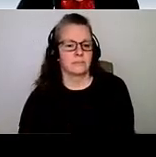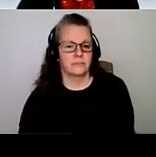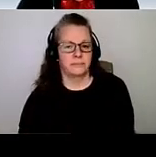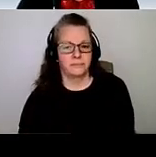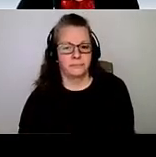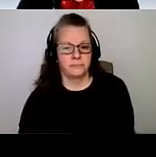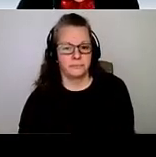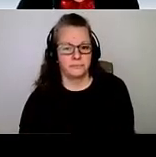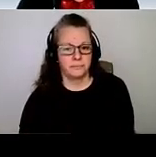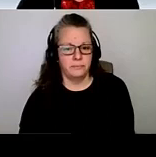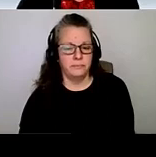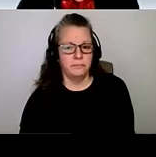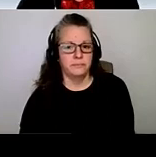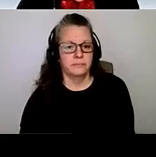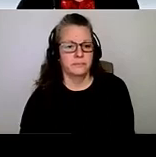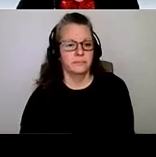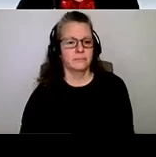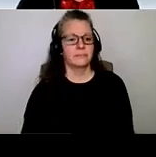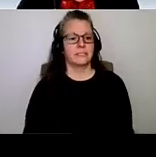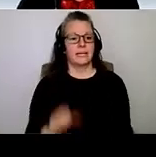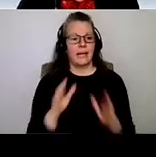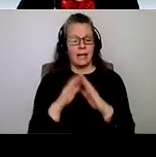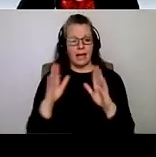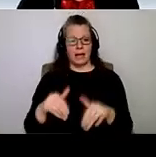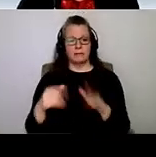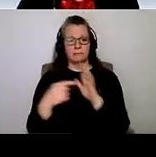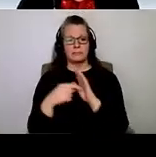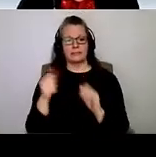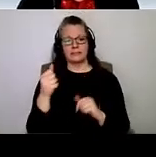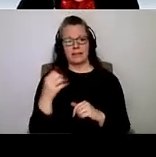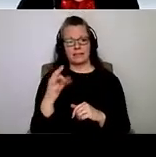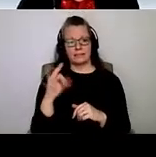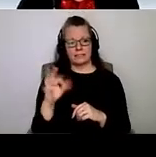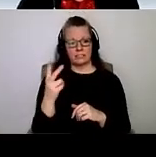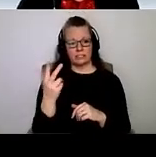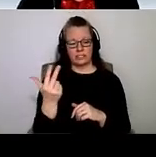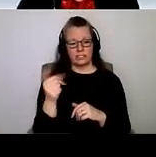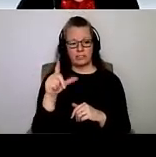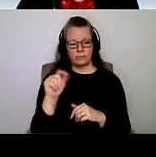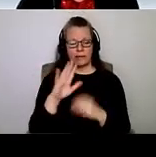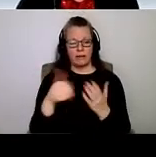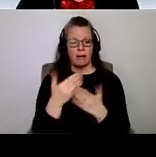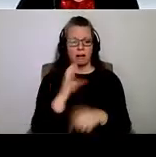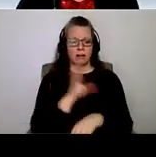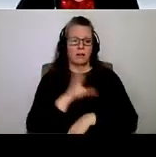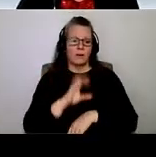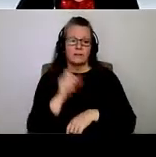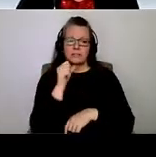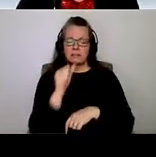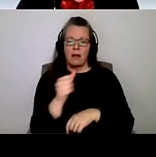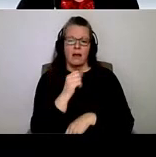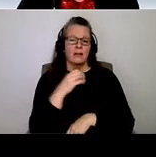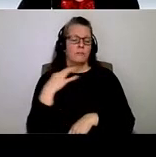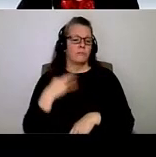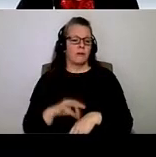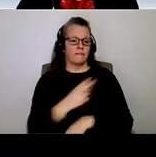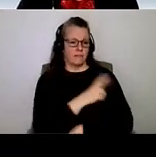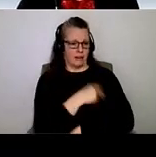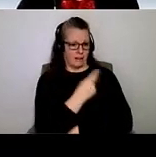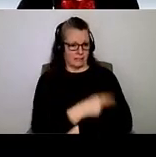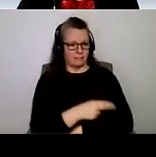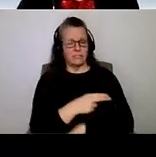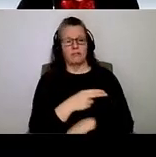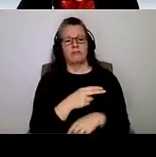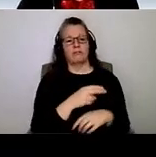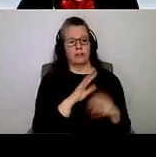to House Bill 1913-20, all of Colorado's nonprofit hospitals, urban larger ones, report